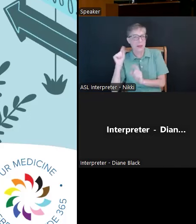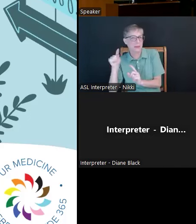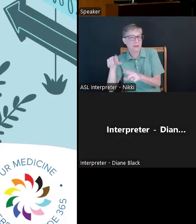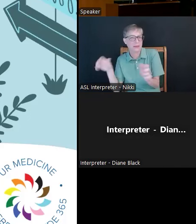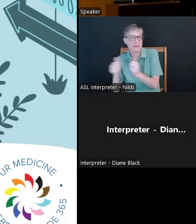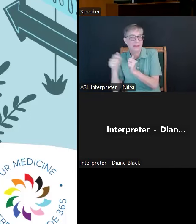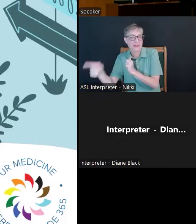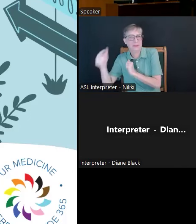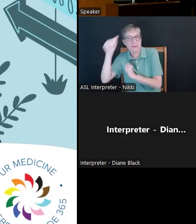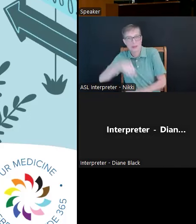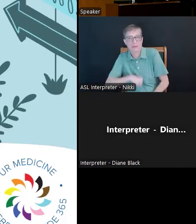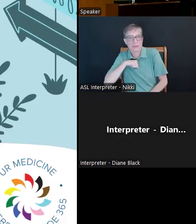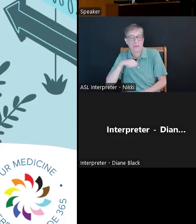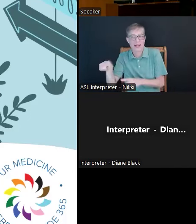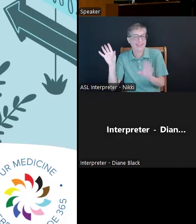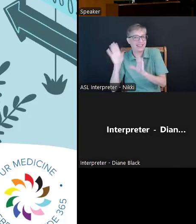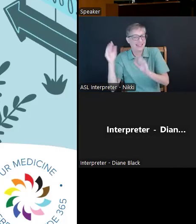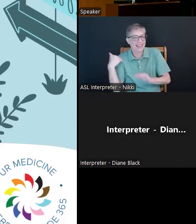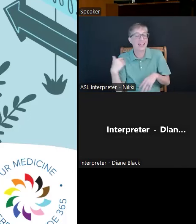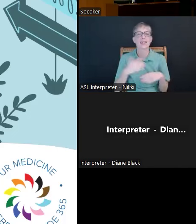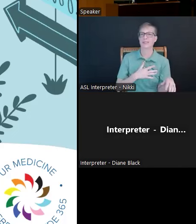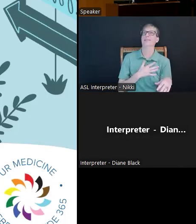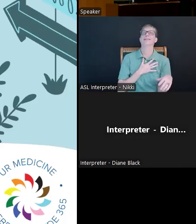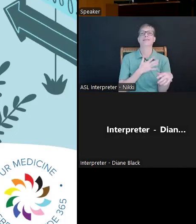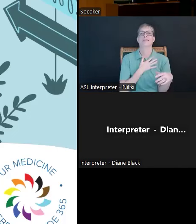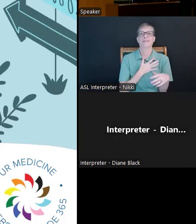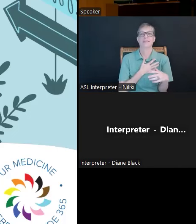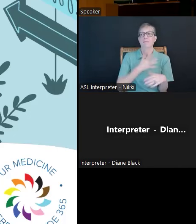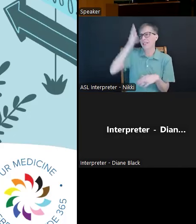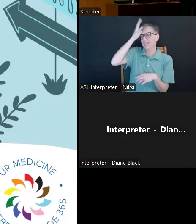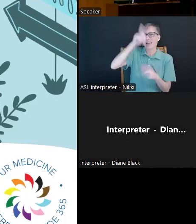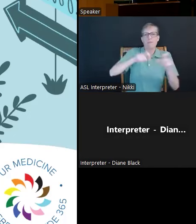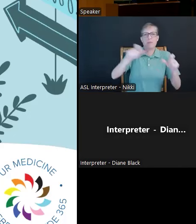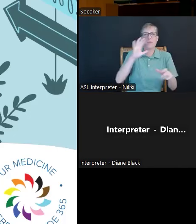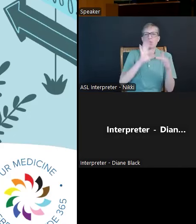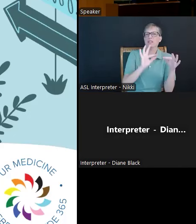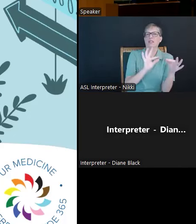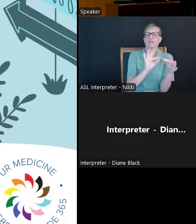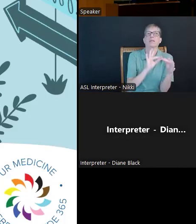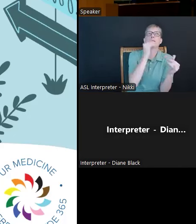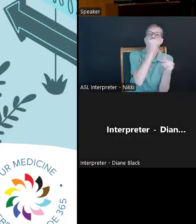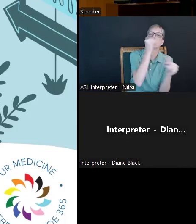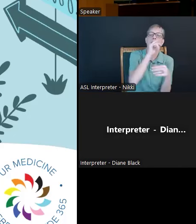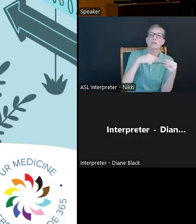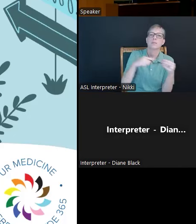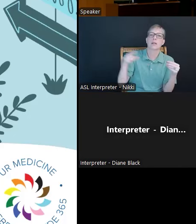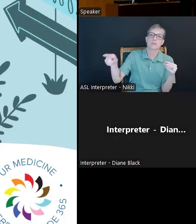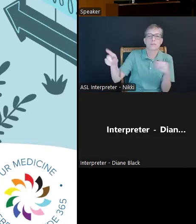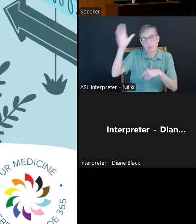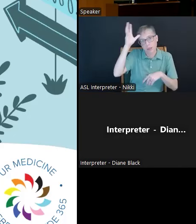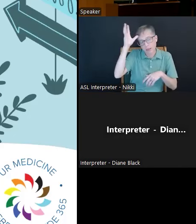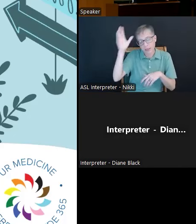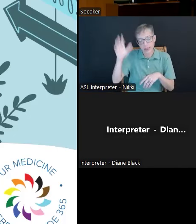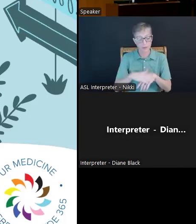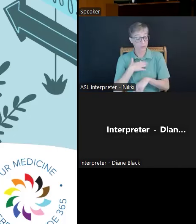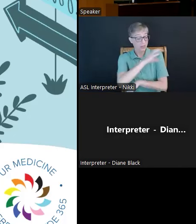motivated by ridiculous things people said to me about my dad. So my research and clinical work was really inspired when somebody